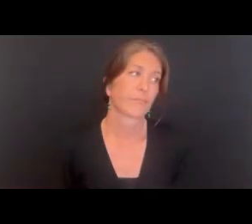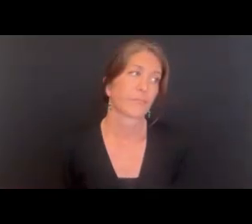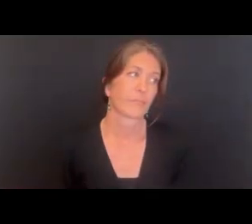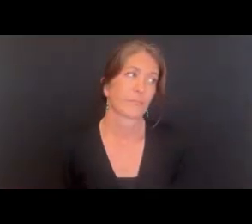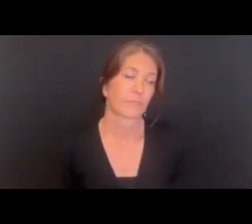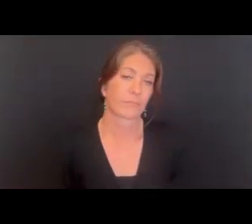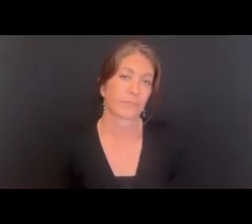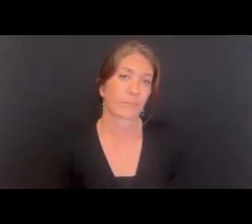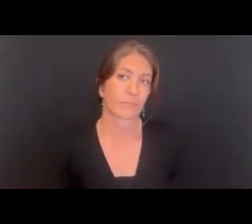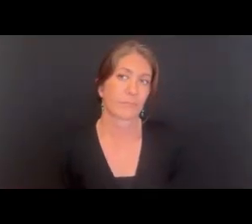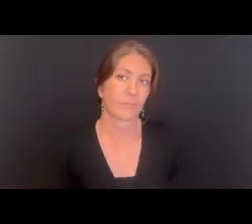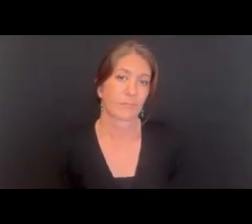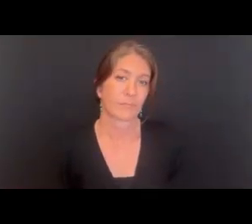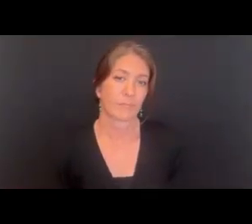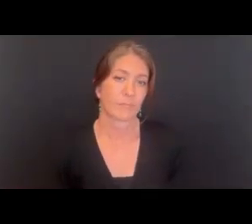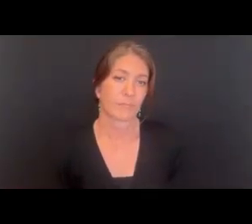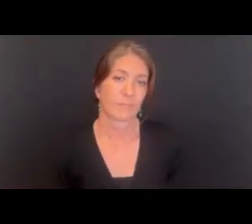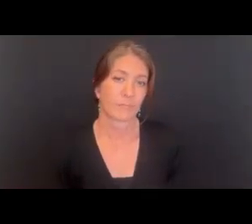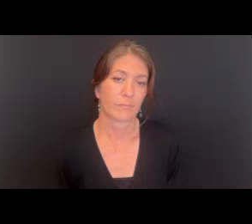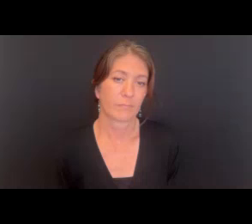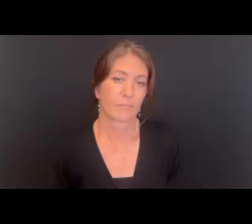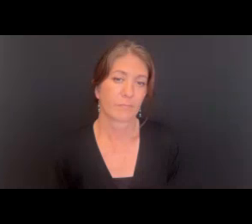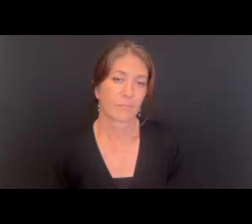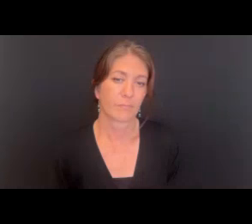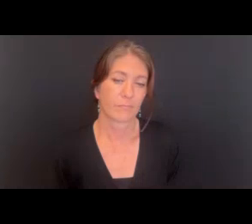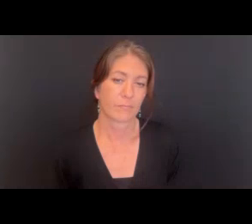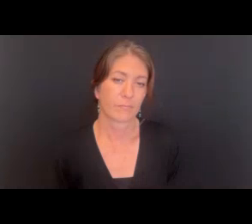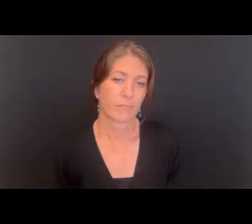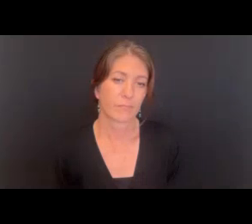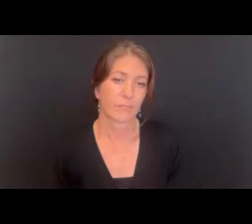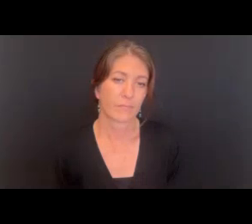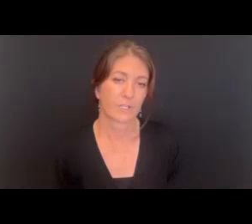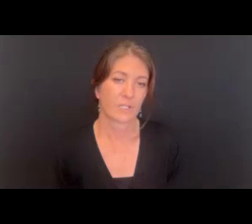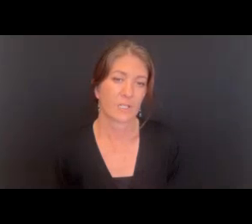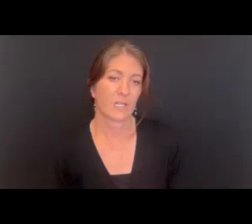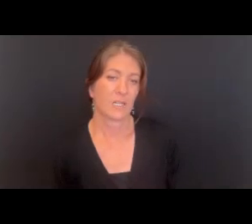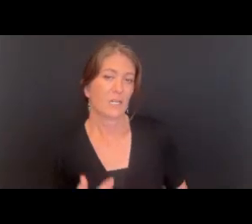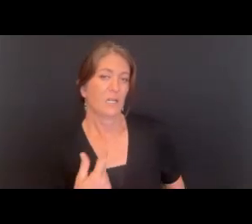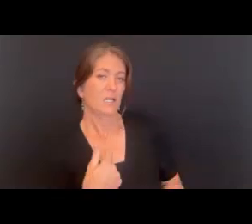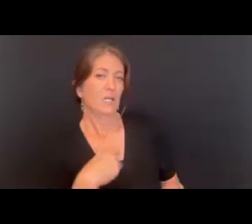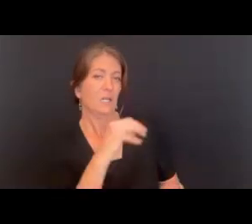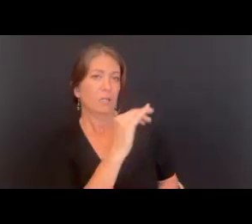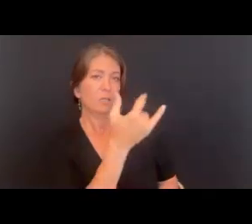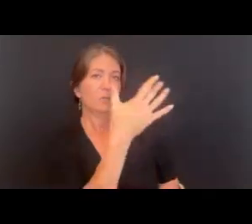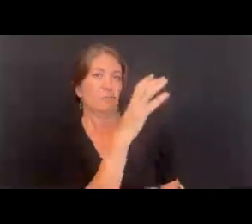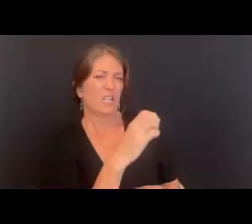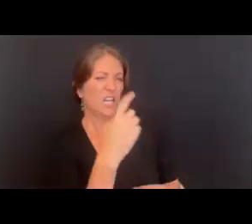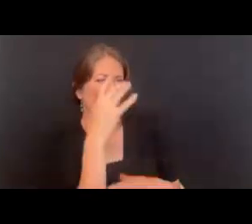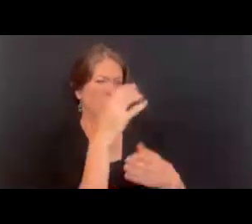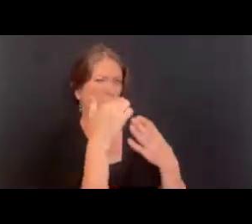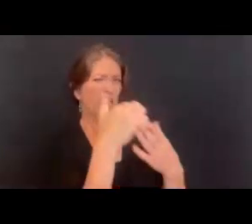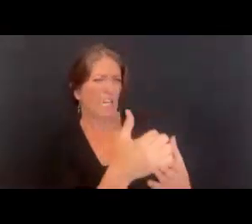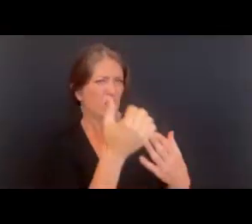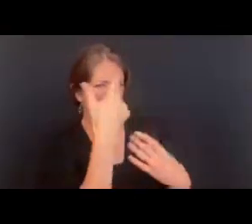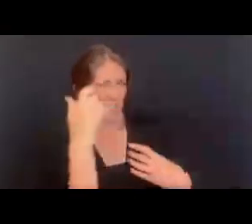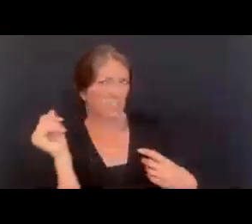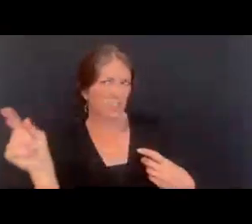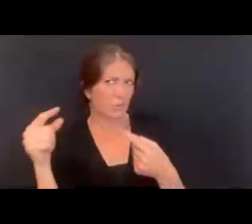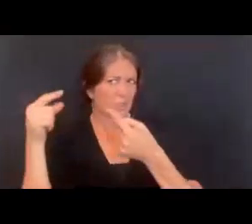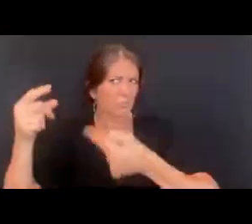Can help her since she was having a little bit of trouble with it. So after Perfect. So after the